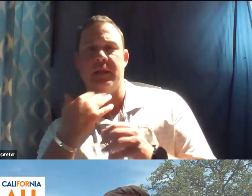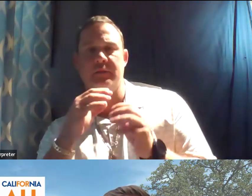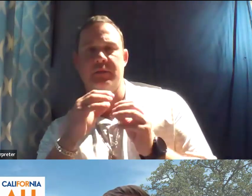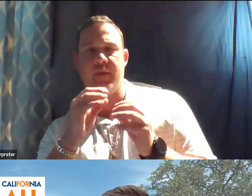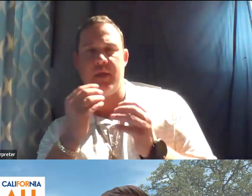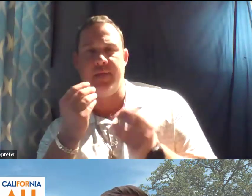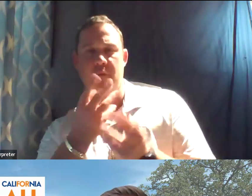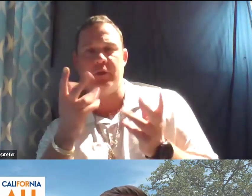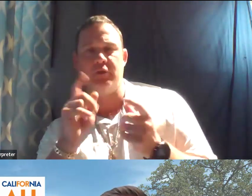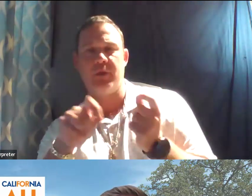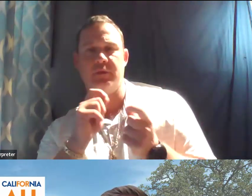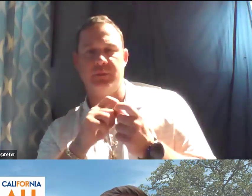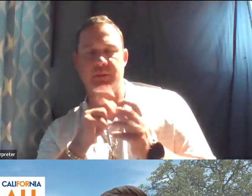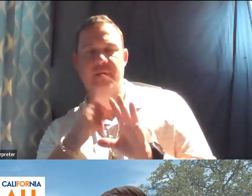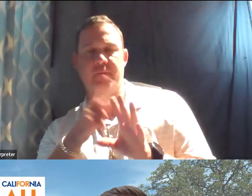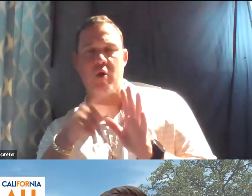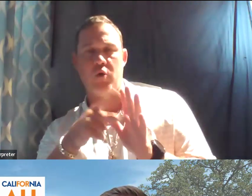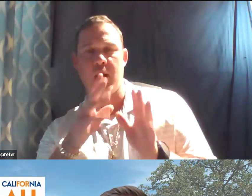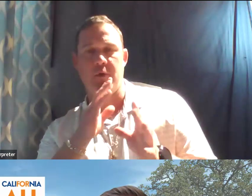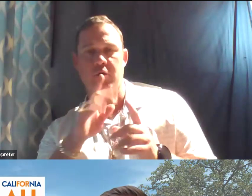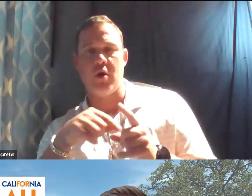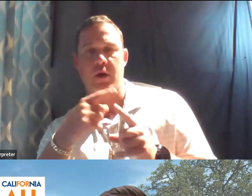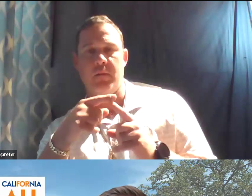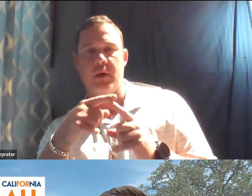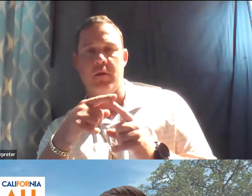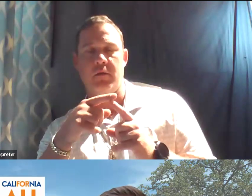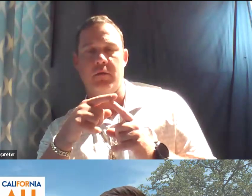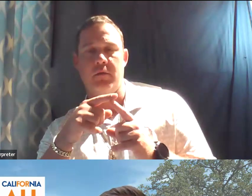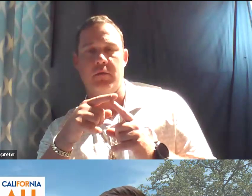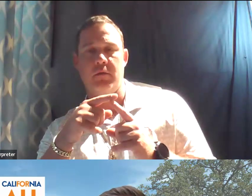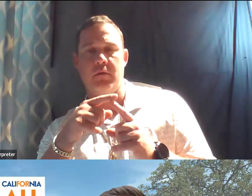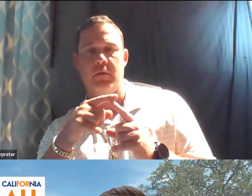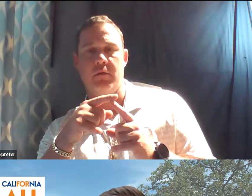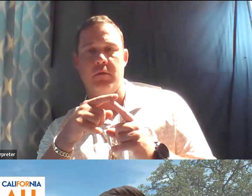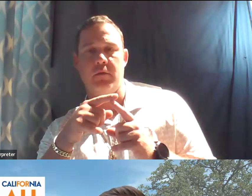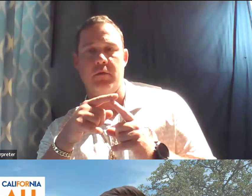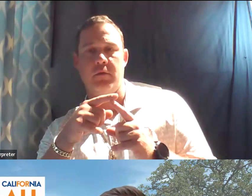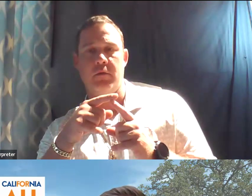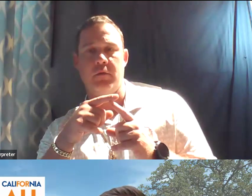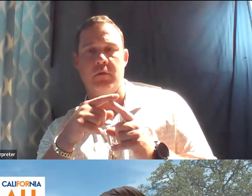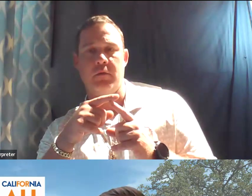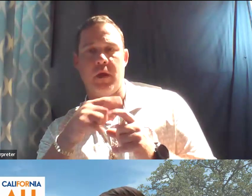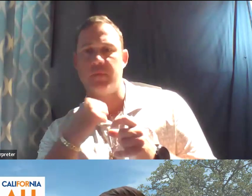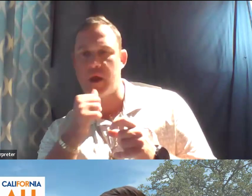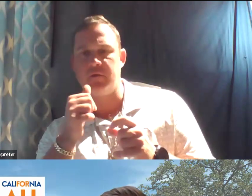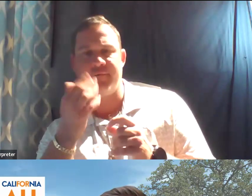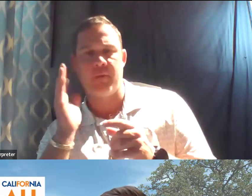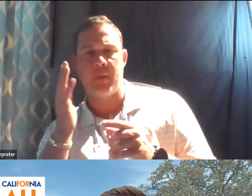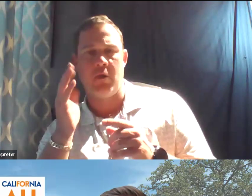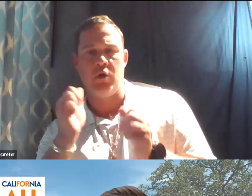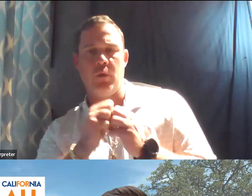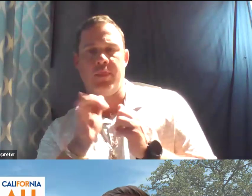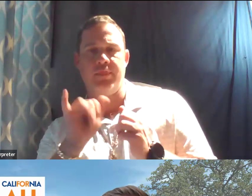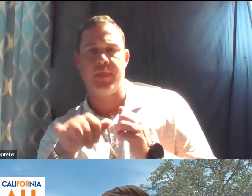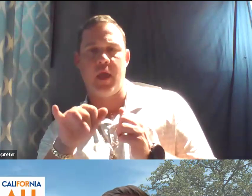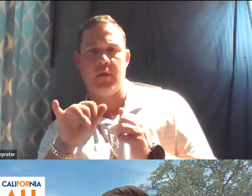specific program you're talking about, I'm not sure I'm exactly familiar with